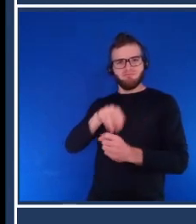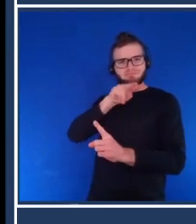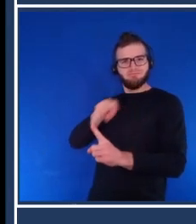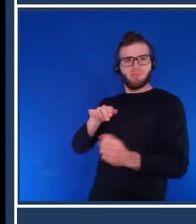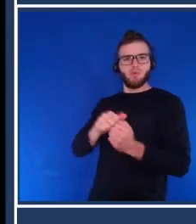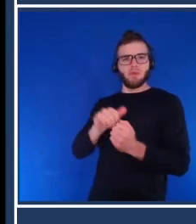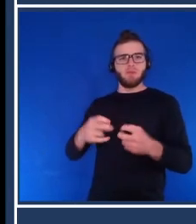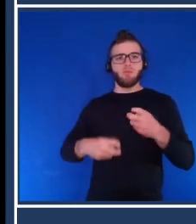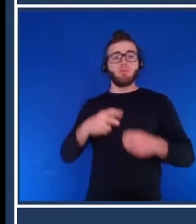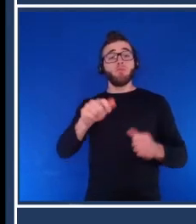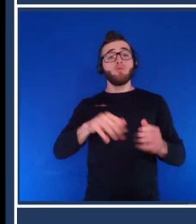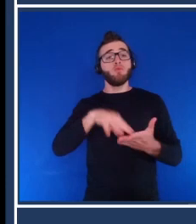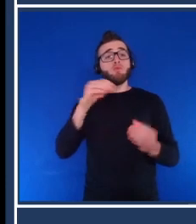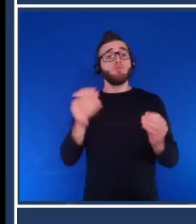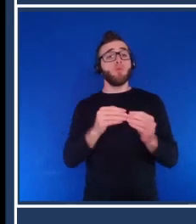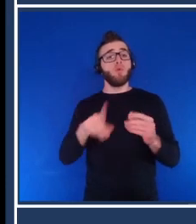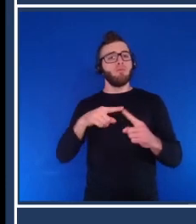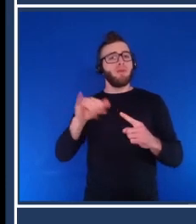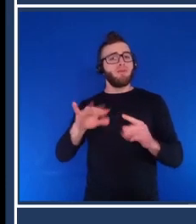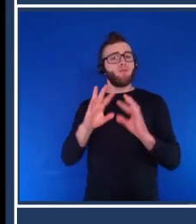dataset at